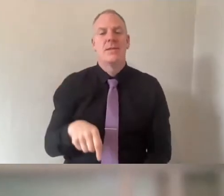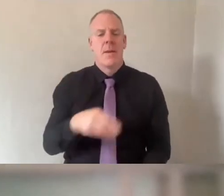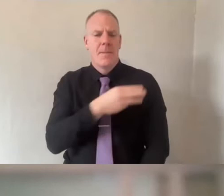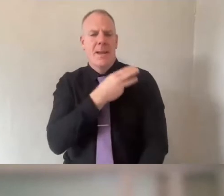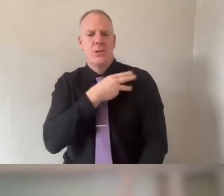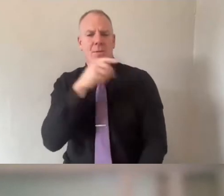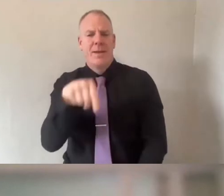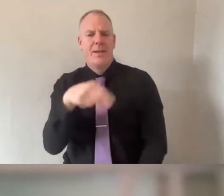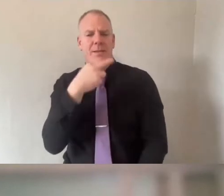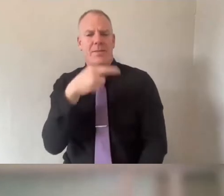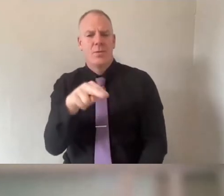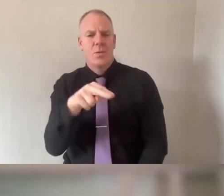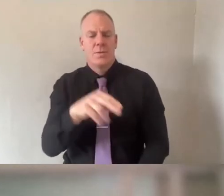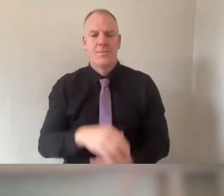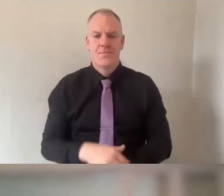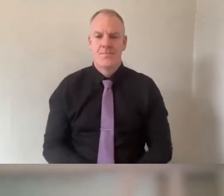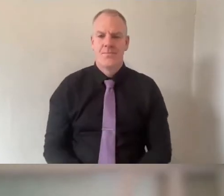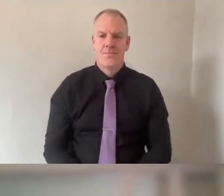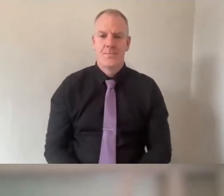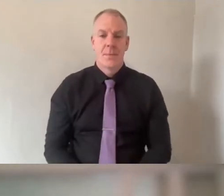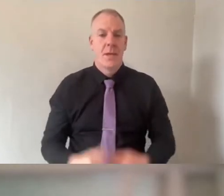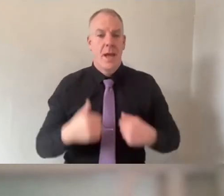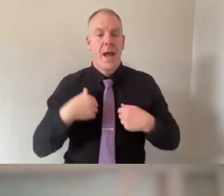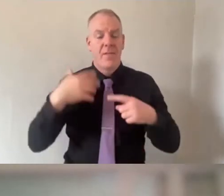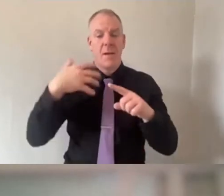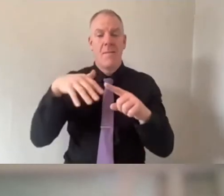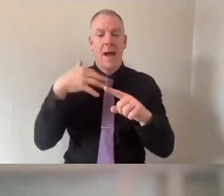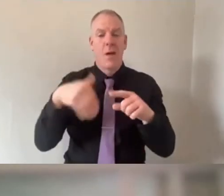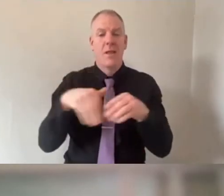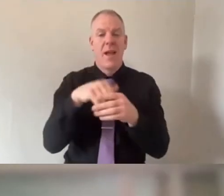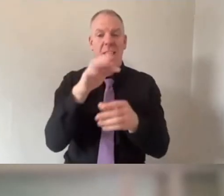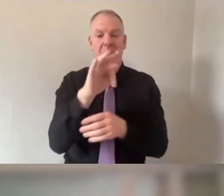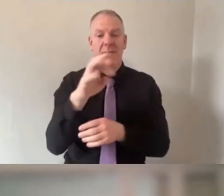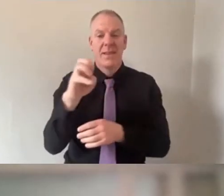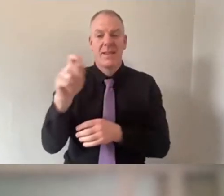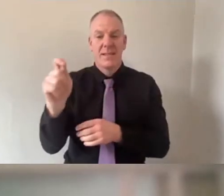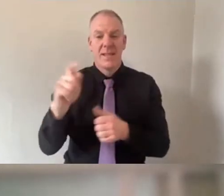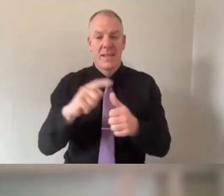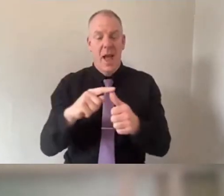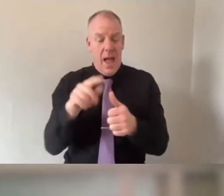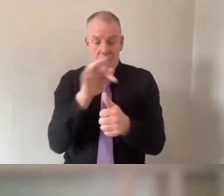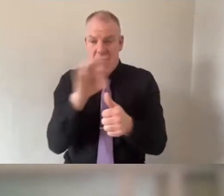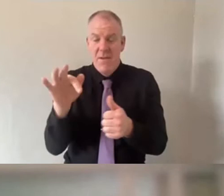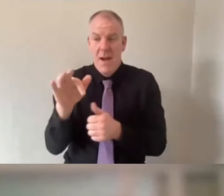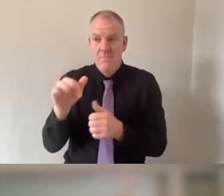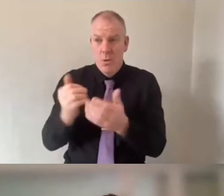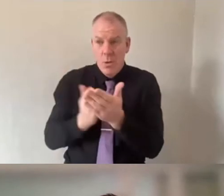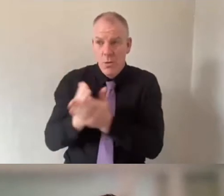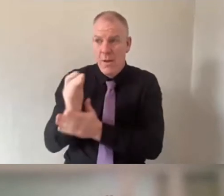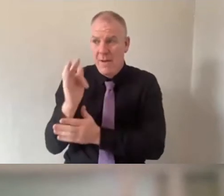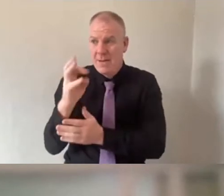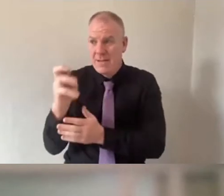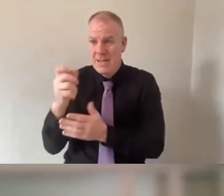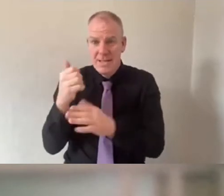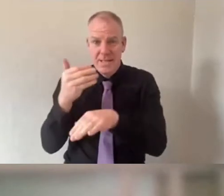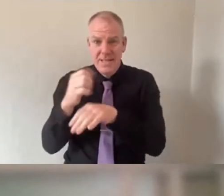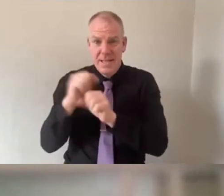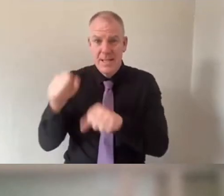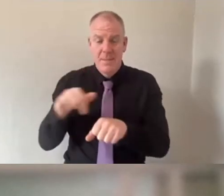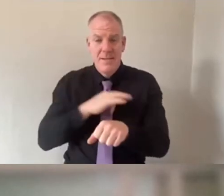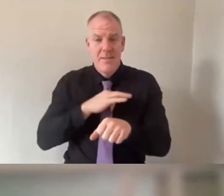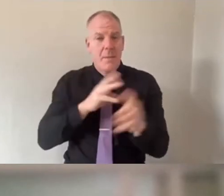here this afternoon. I have a background in FET, I'm a product of FET and my career has been in